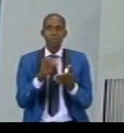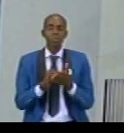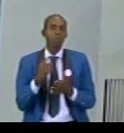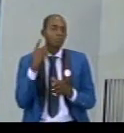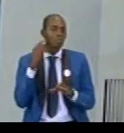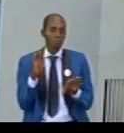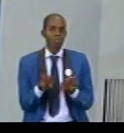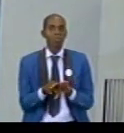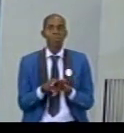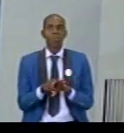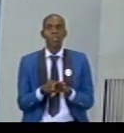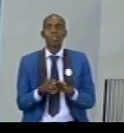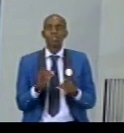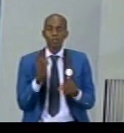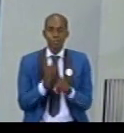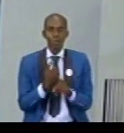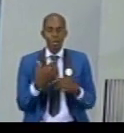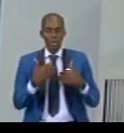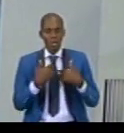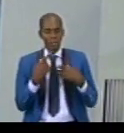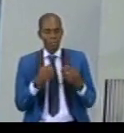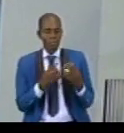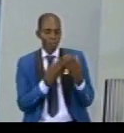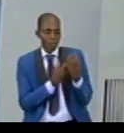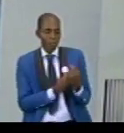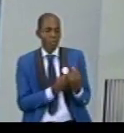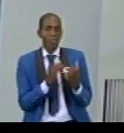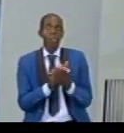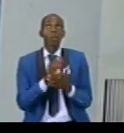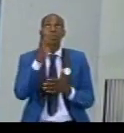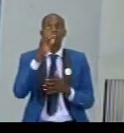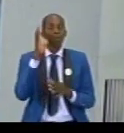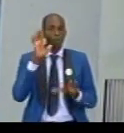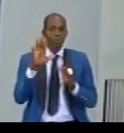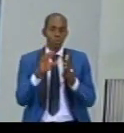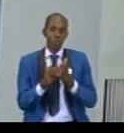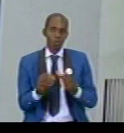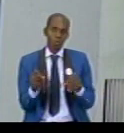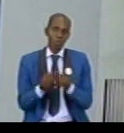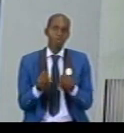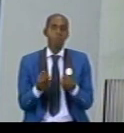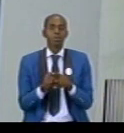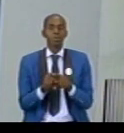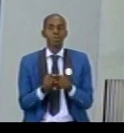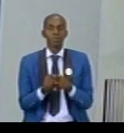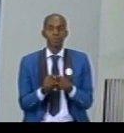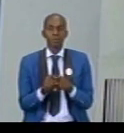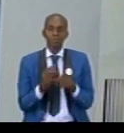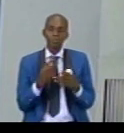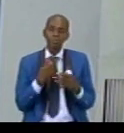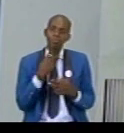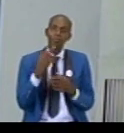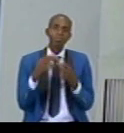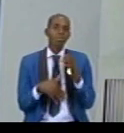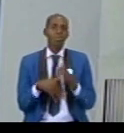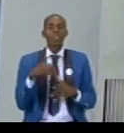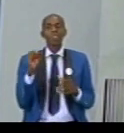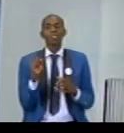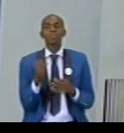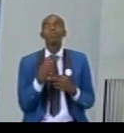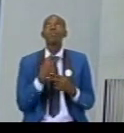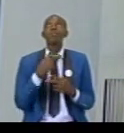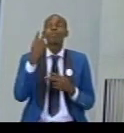have the confidence God is going to do my own also. We're waiting for you. Shout it. Hallelujah. Shout